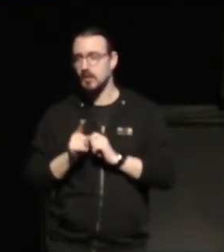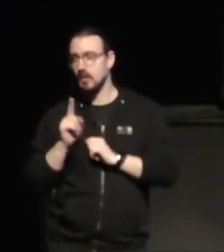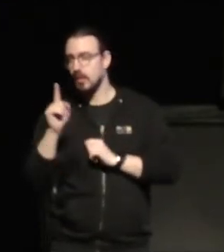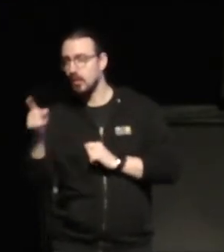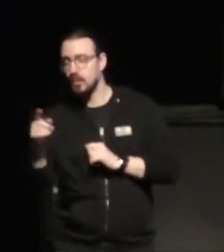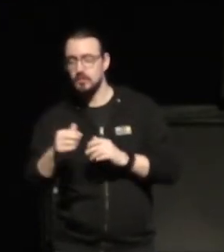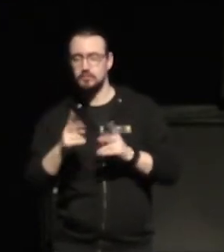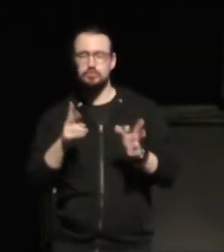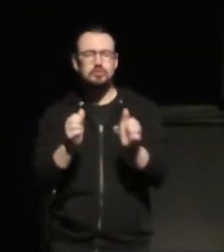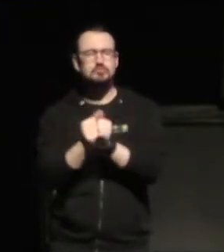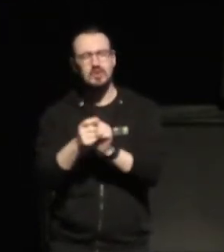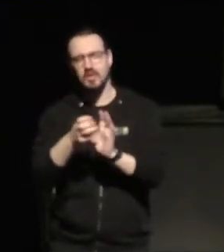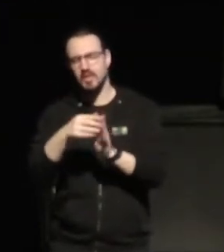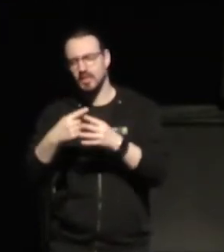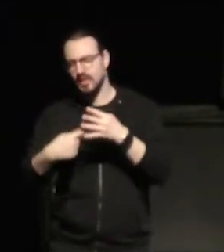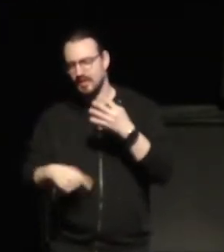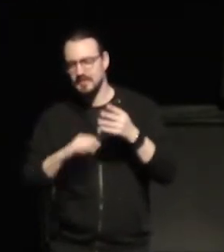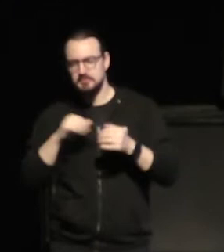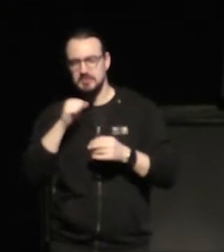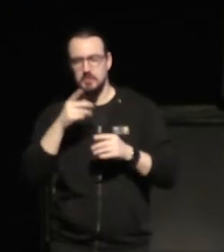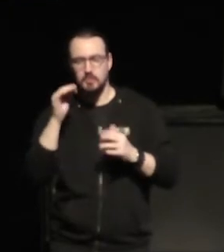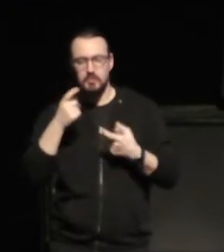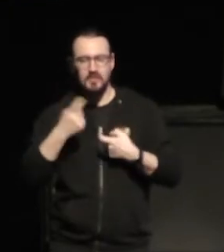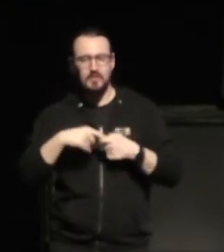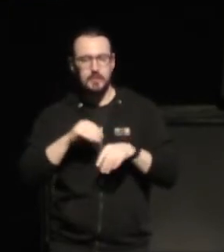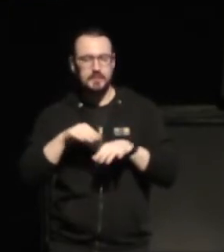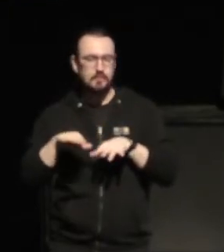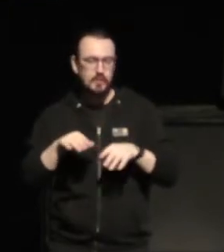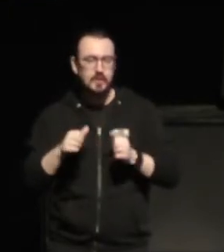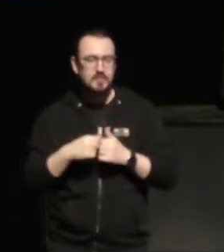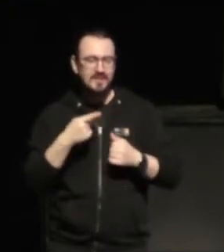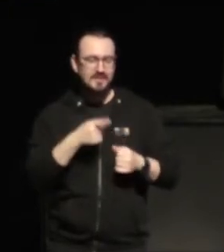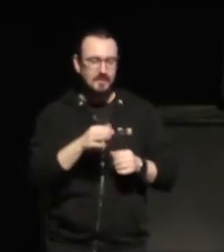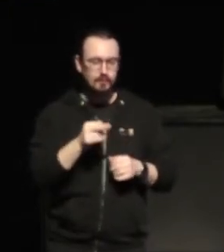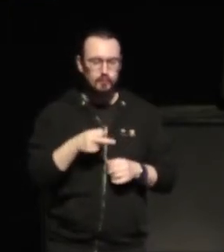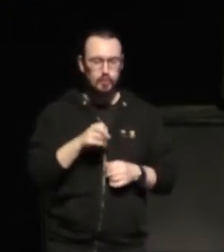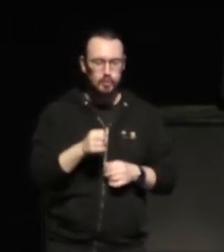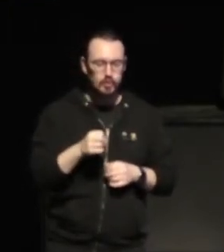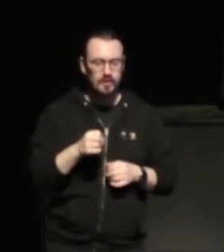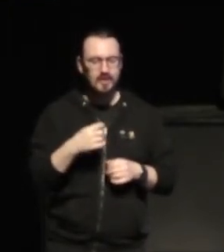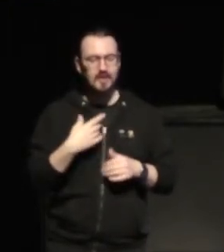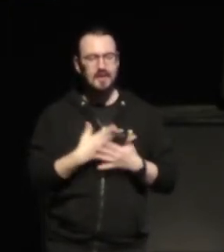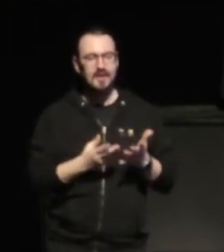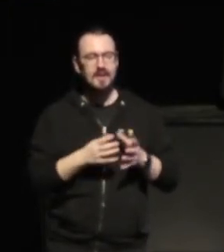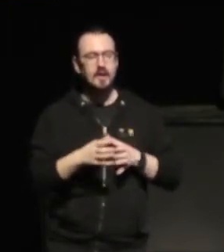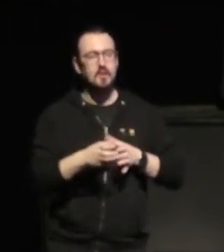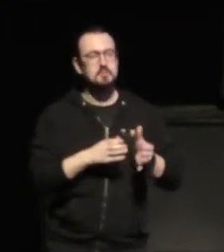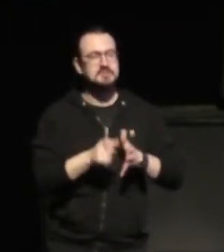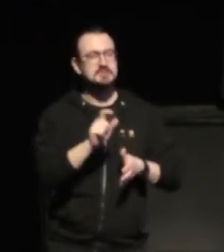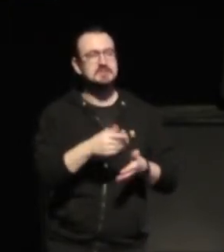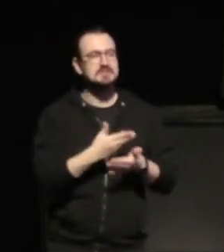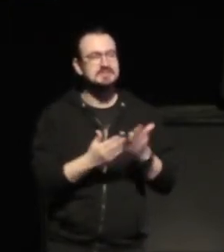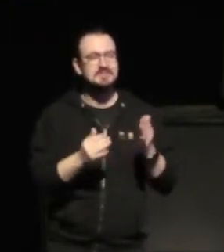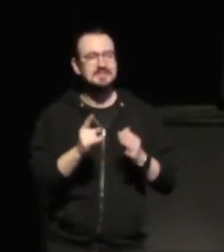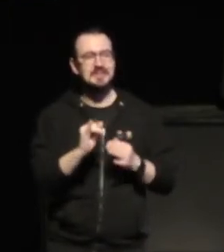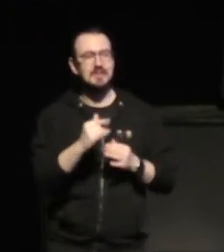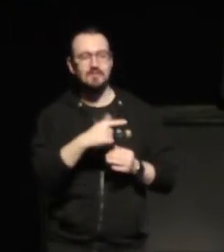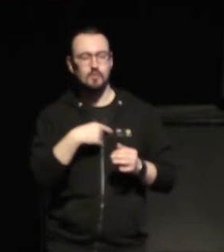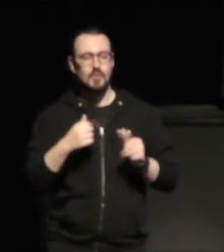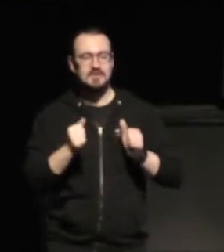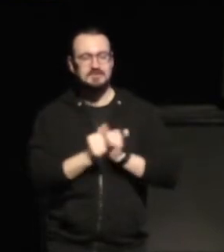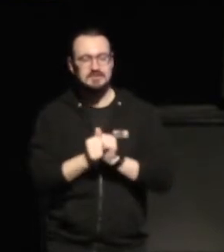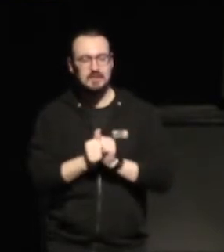and etc. etc. So this kind of seed, it's clearly that they don't adapt in our way